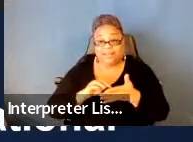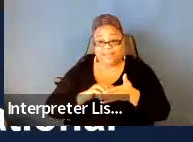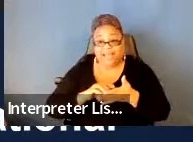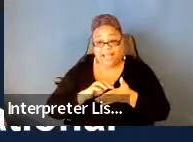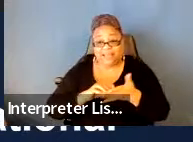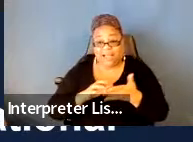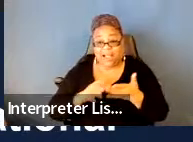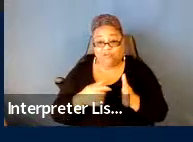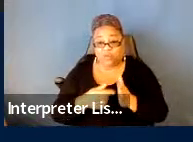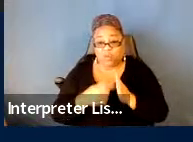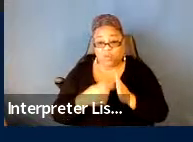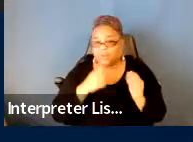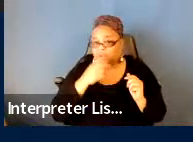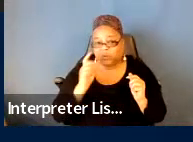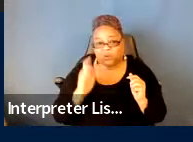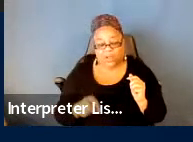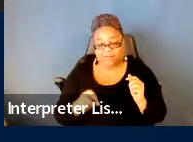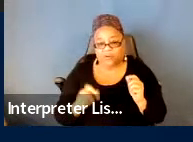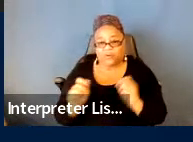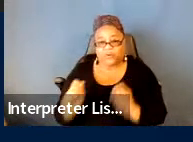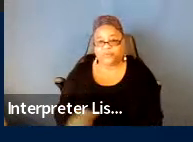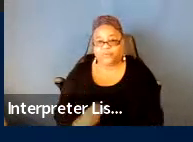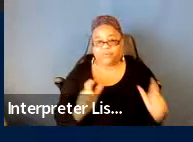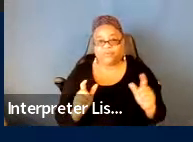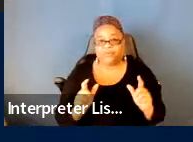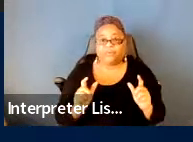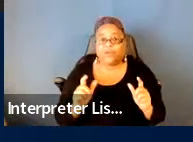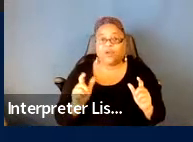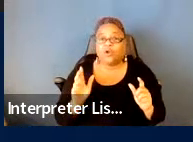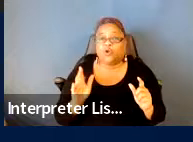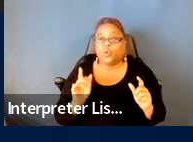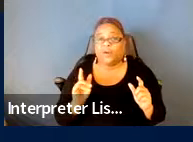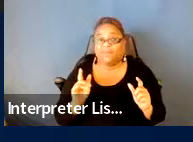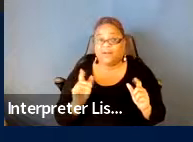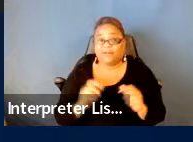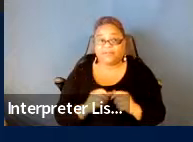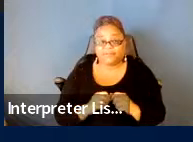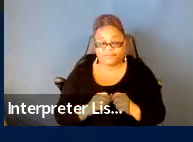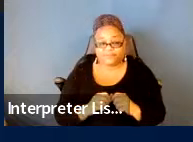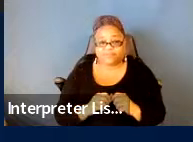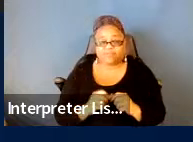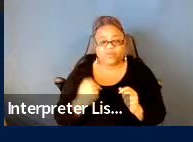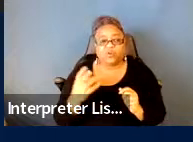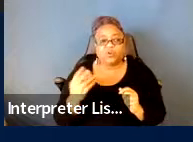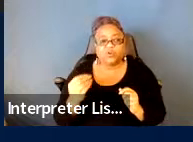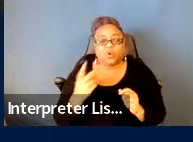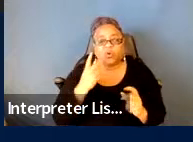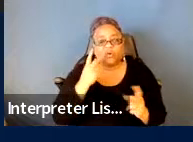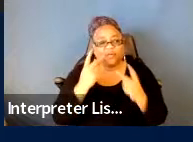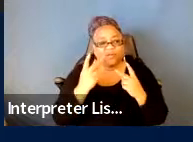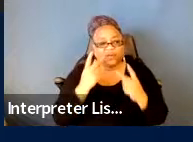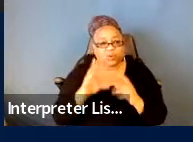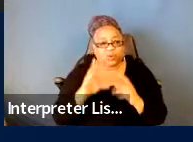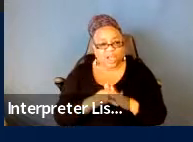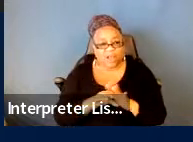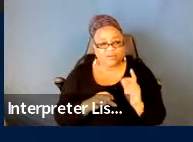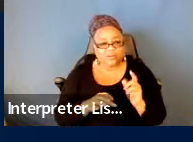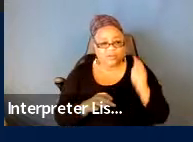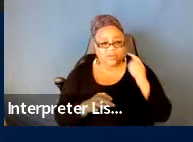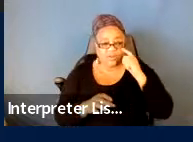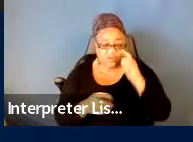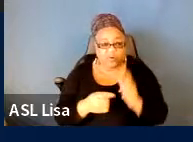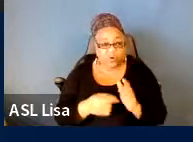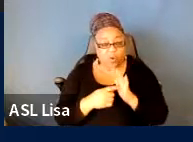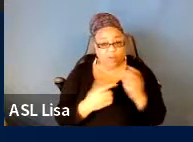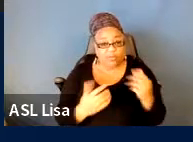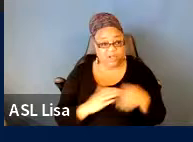Next slide, please. Slide 25. So visual characters the requirements are covered